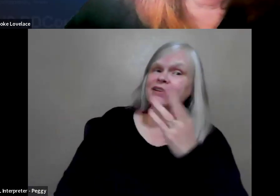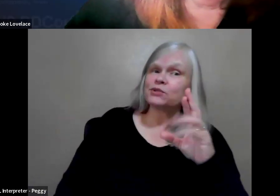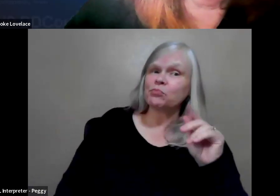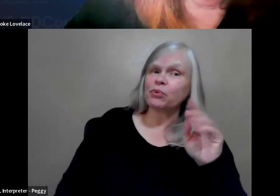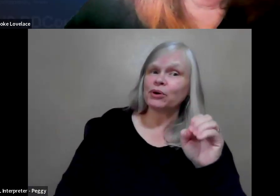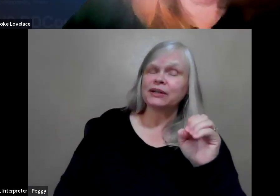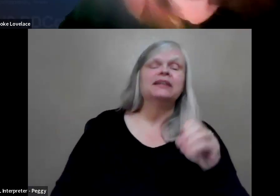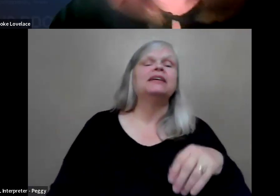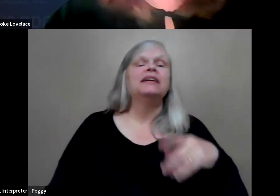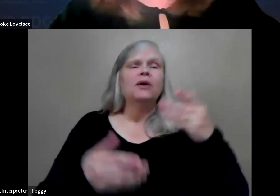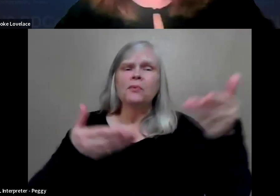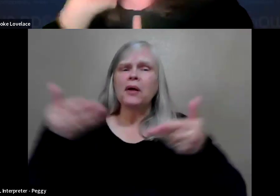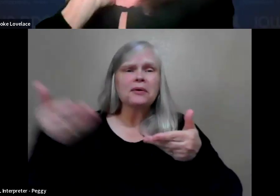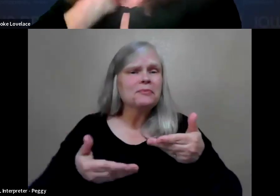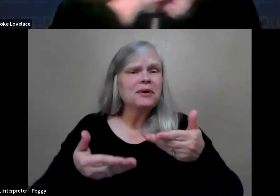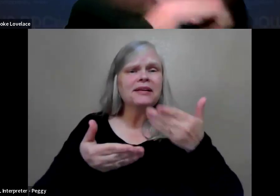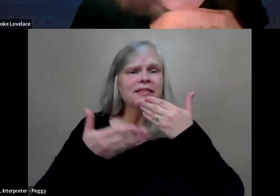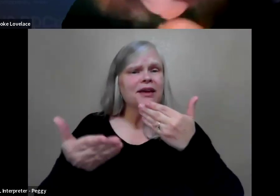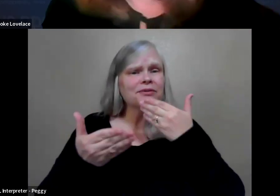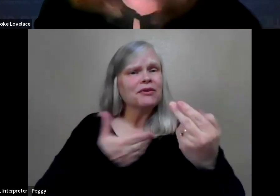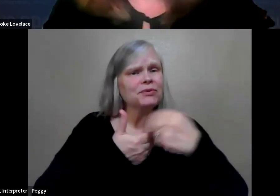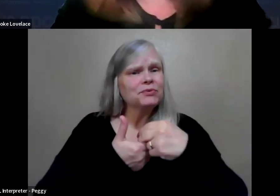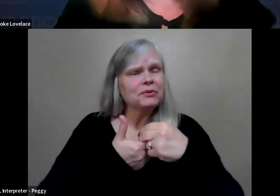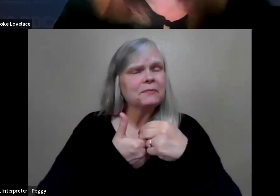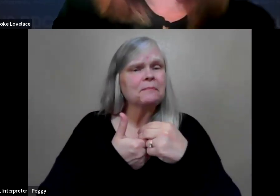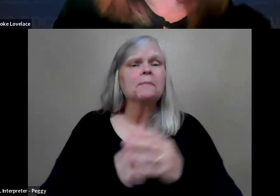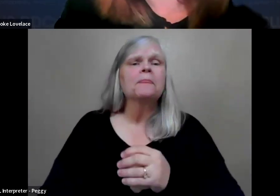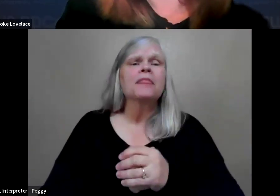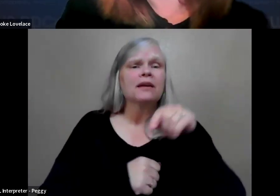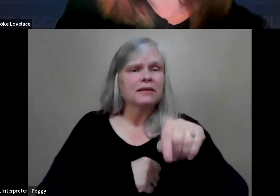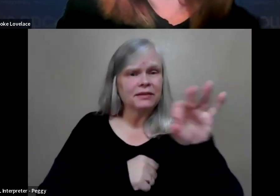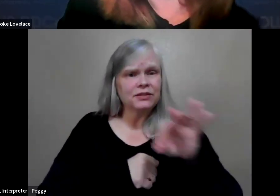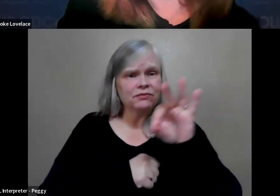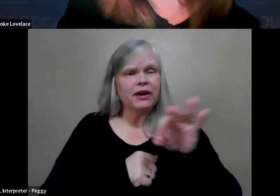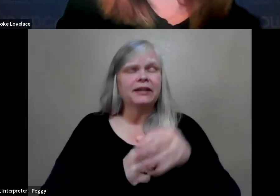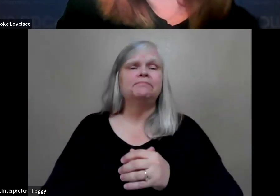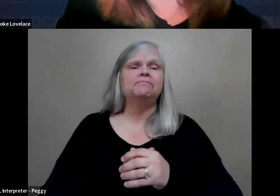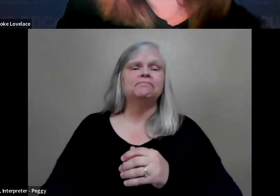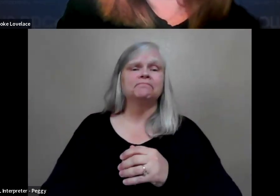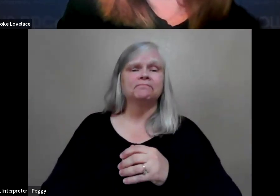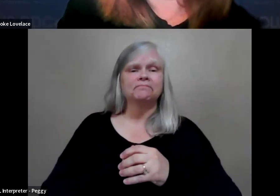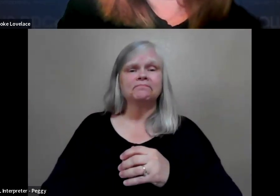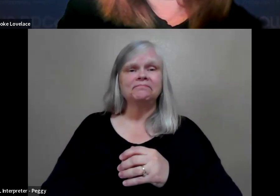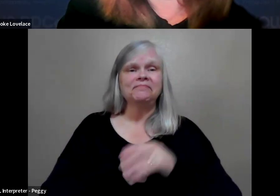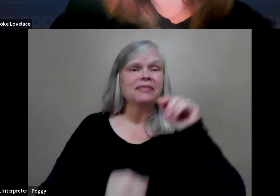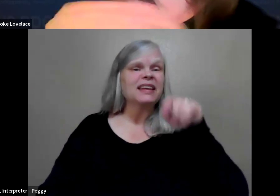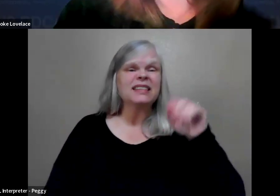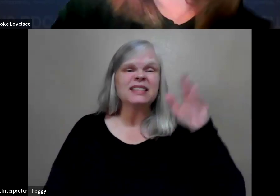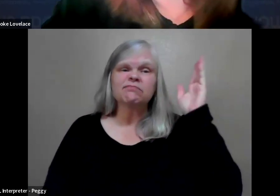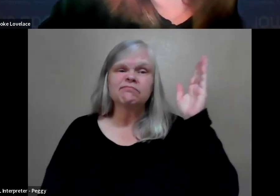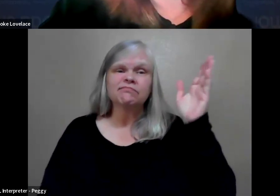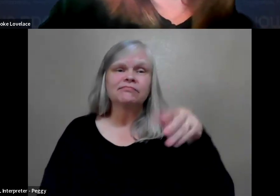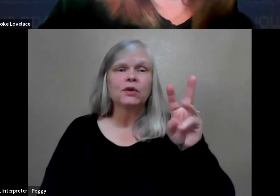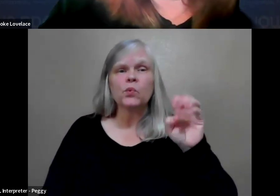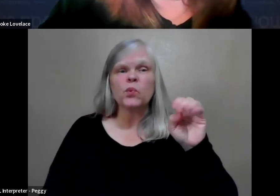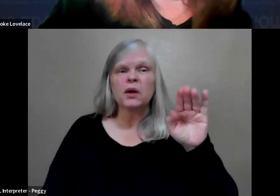again, just welcome everyone and thanks for joining us on this Friday. This webinar, again, is